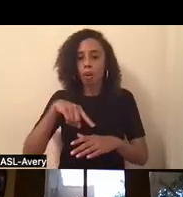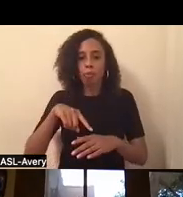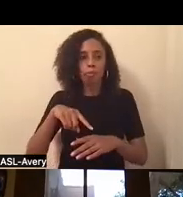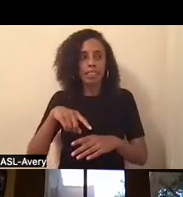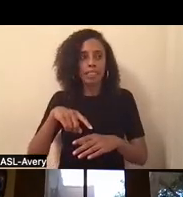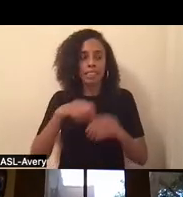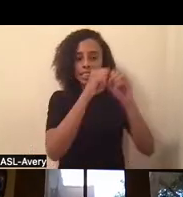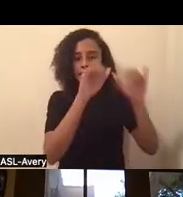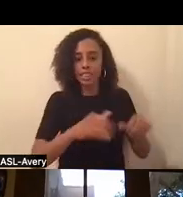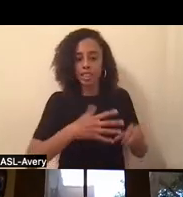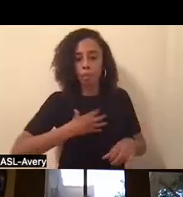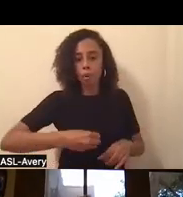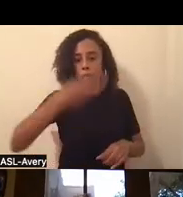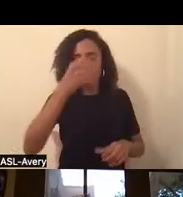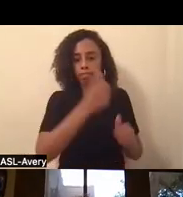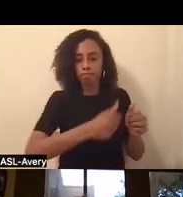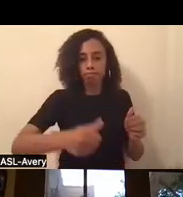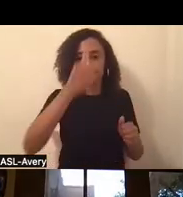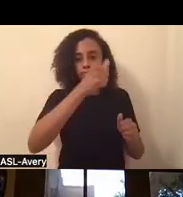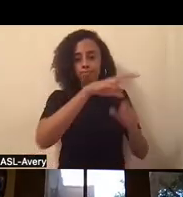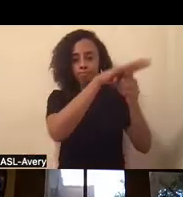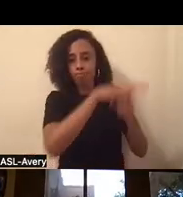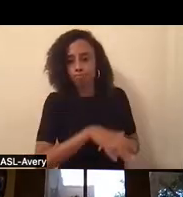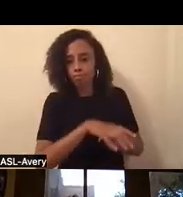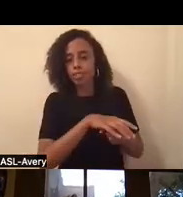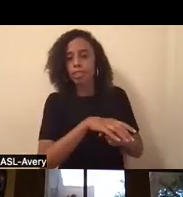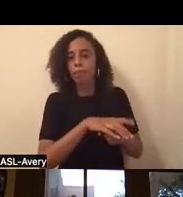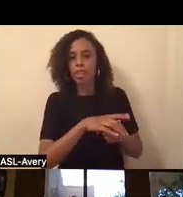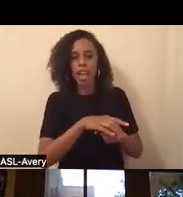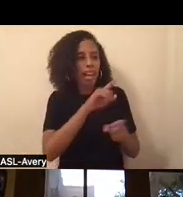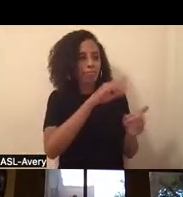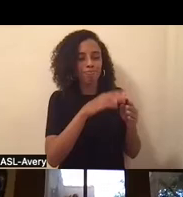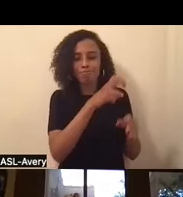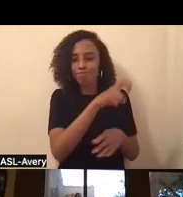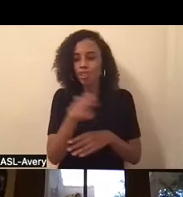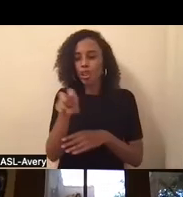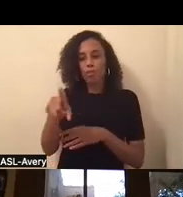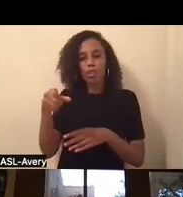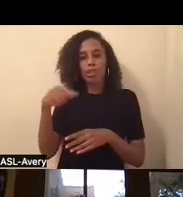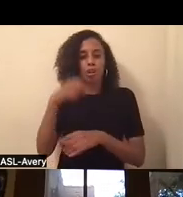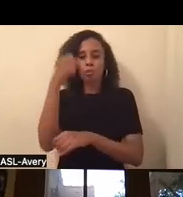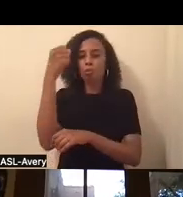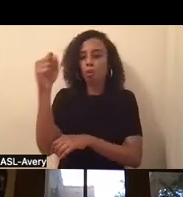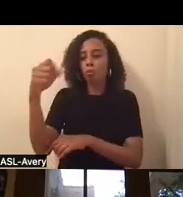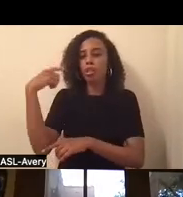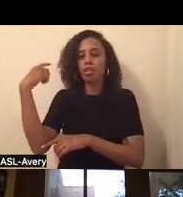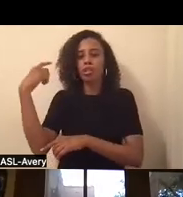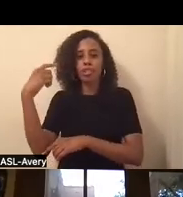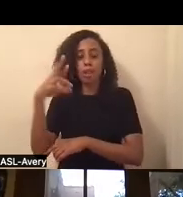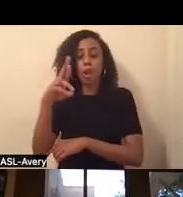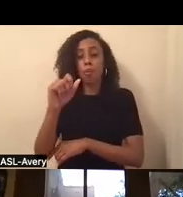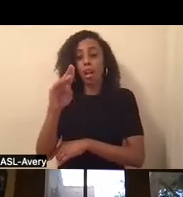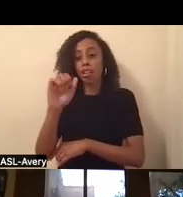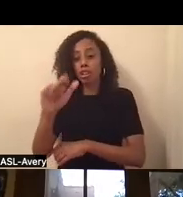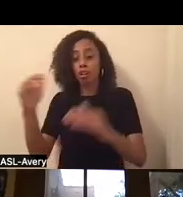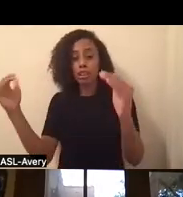systems of white supremacy and move towards racial justice. It means cultural expression. These are the kinds of things